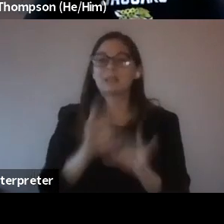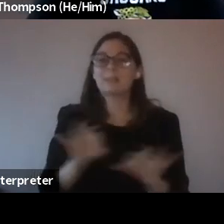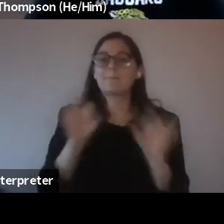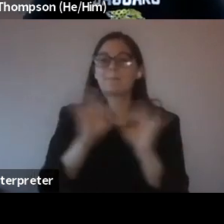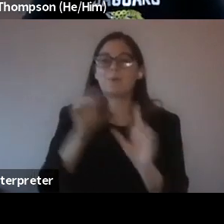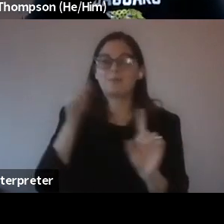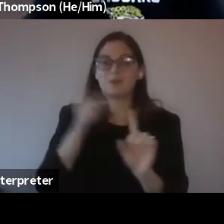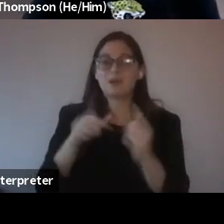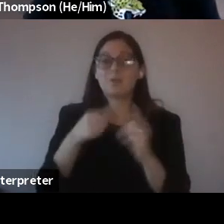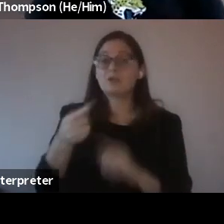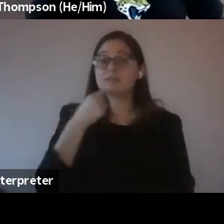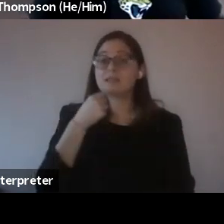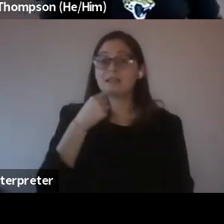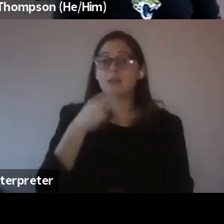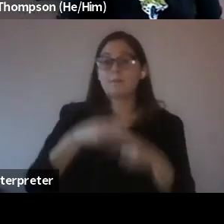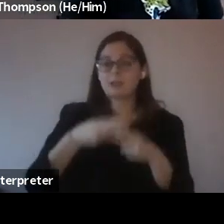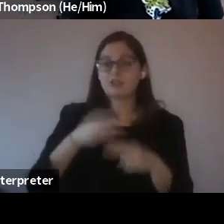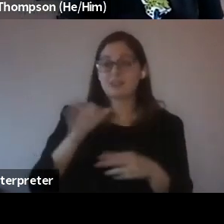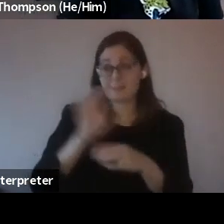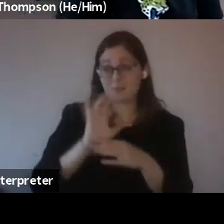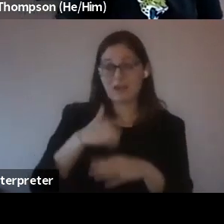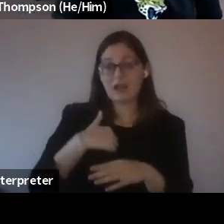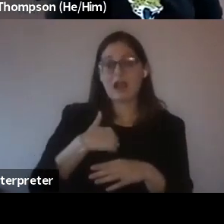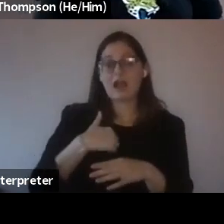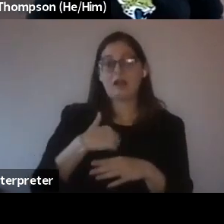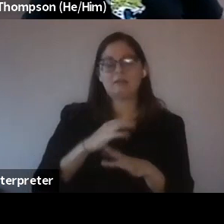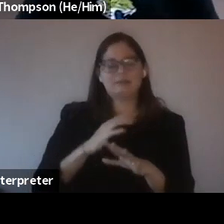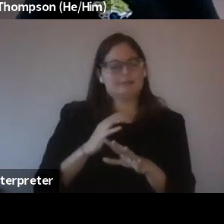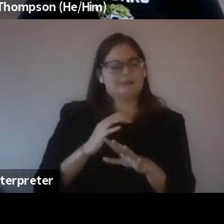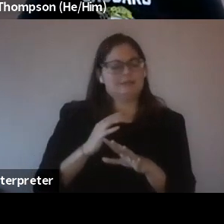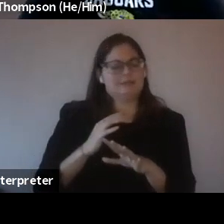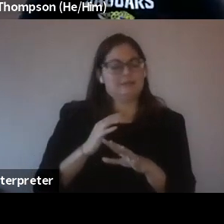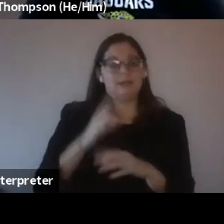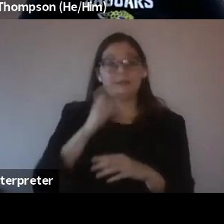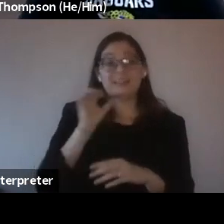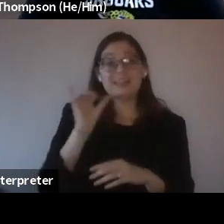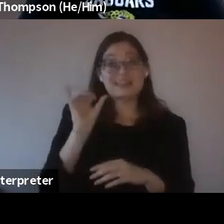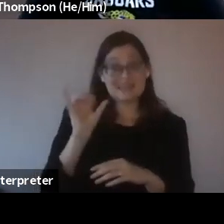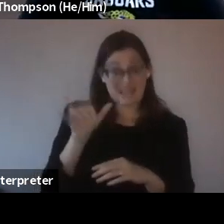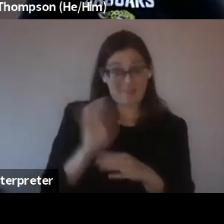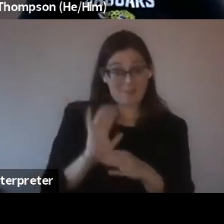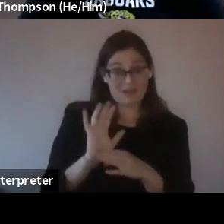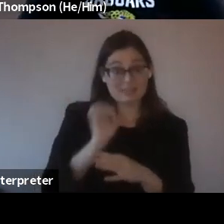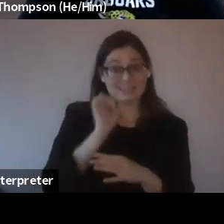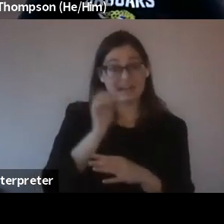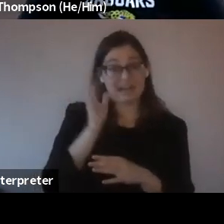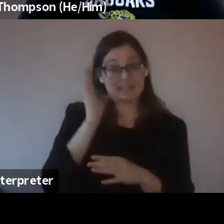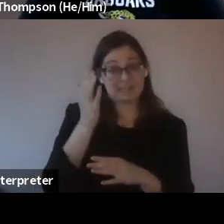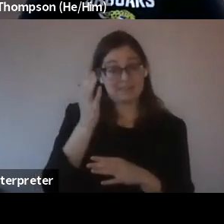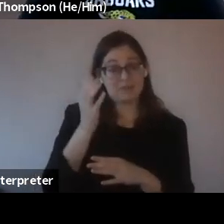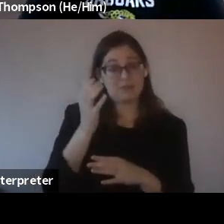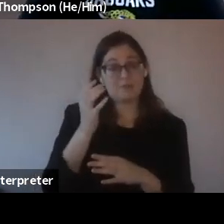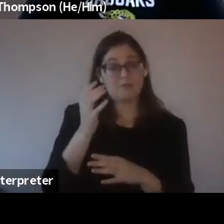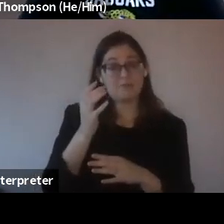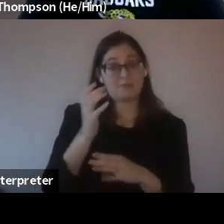And when you mentioned that movie, I kind of cringed a little bit, because that movie did not seem to be a